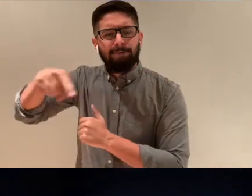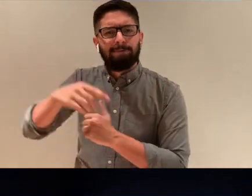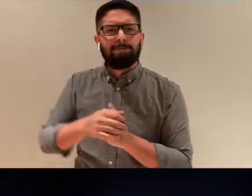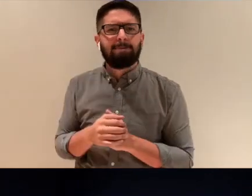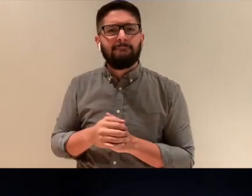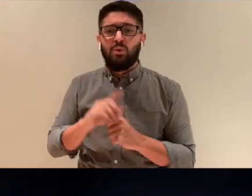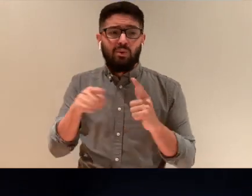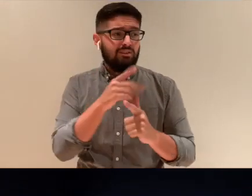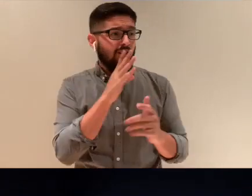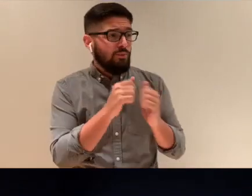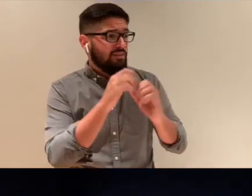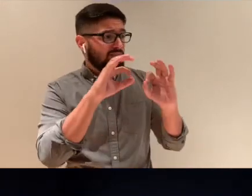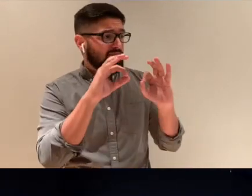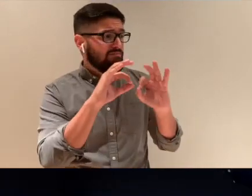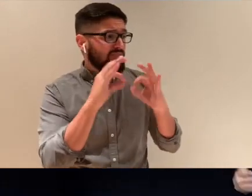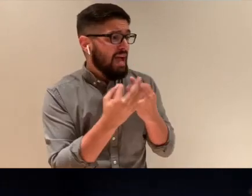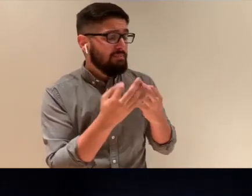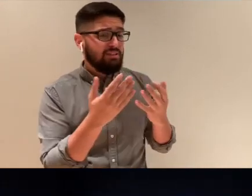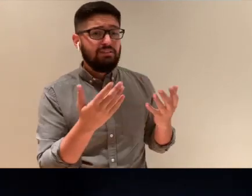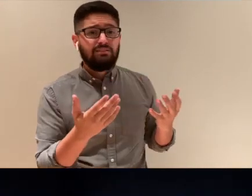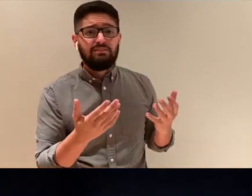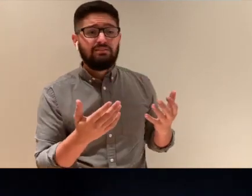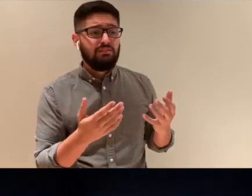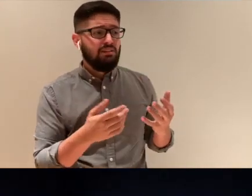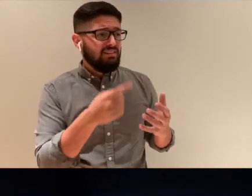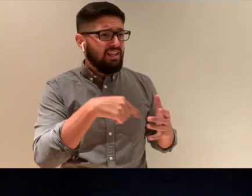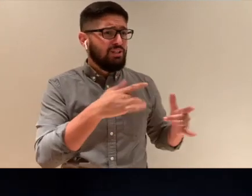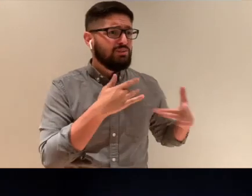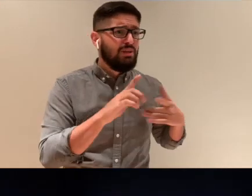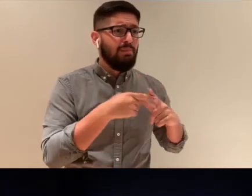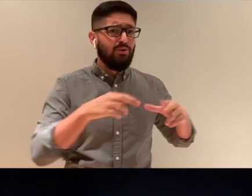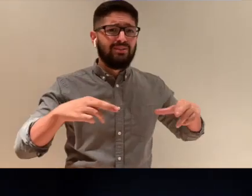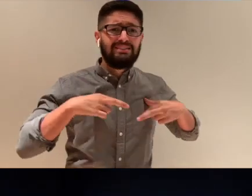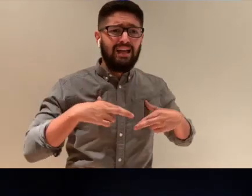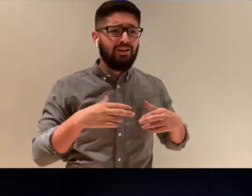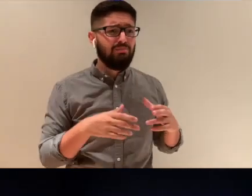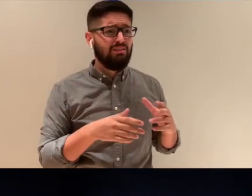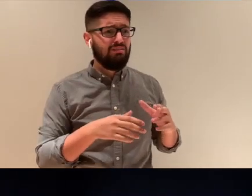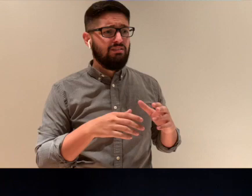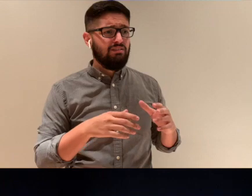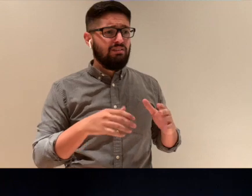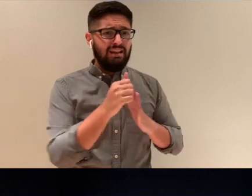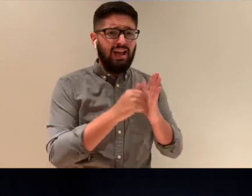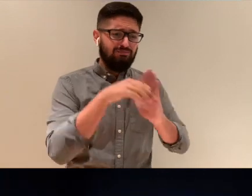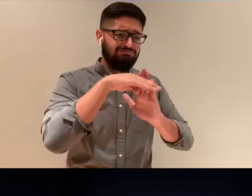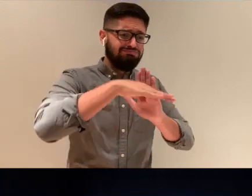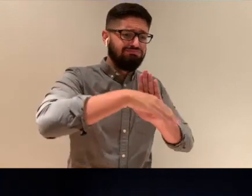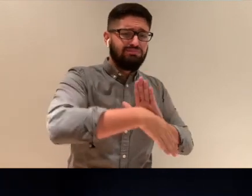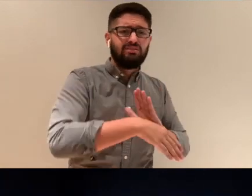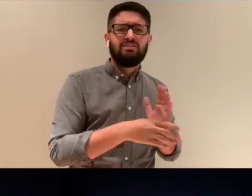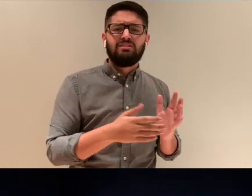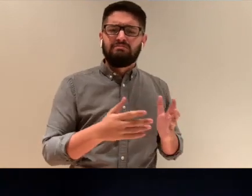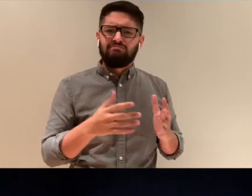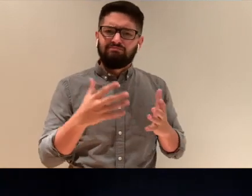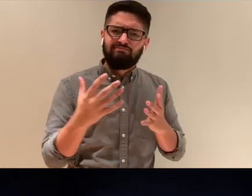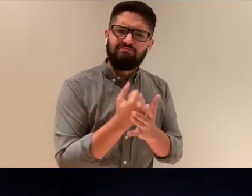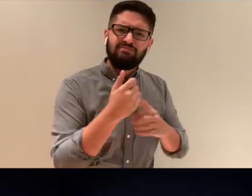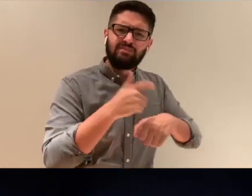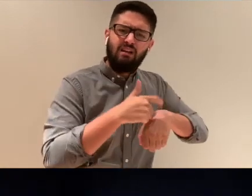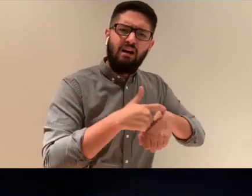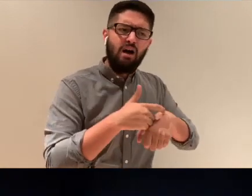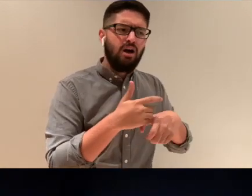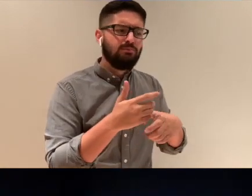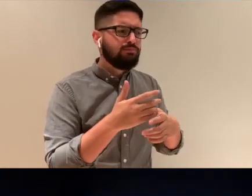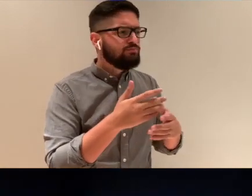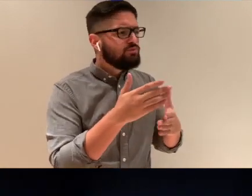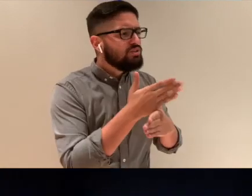them. You know, when you're talking to a family member and they're concerned about their retirement account that's dropping, take the time to share